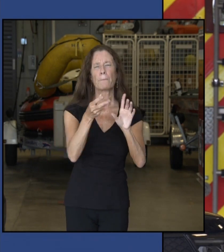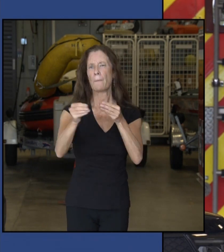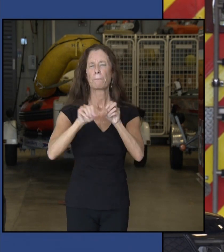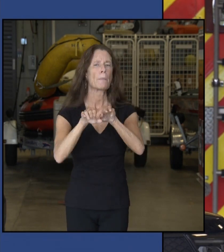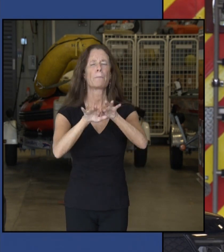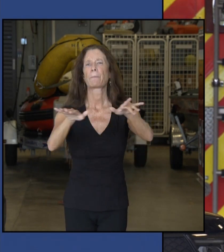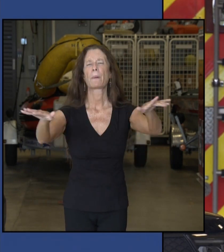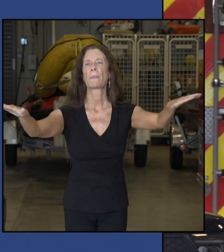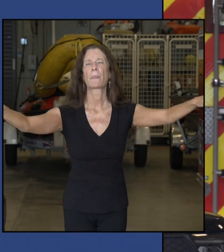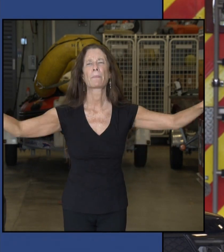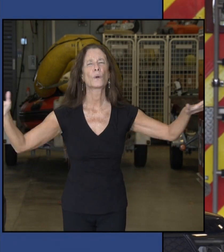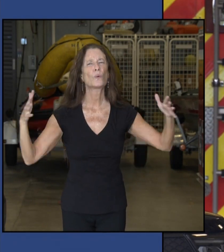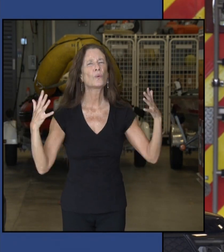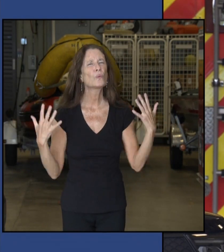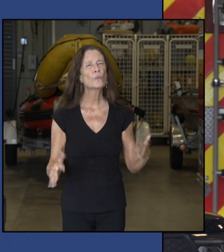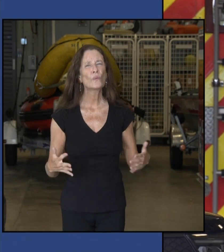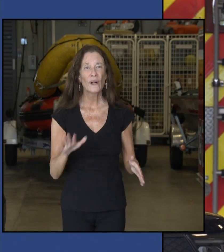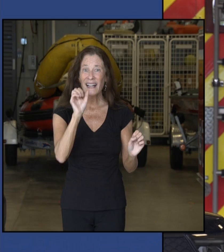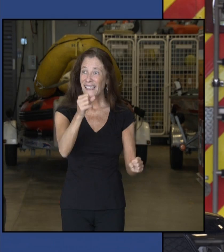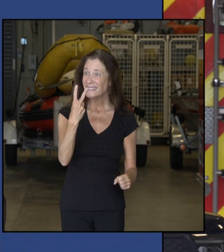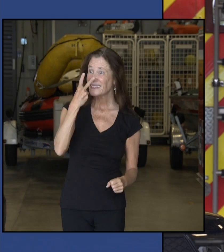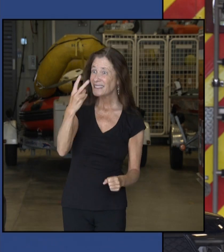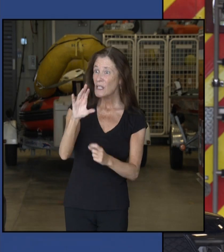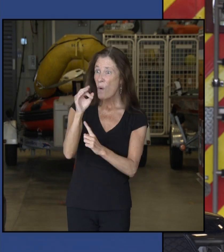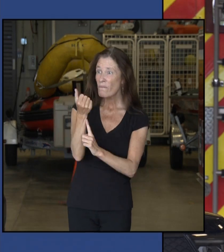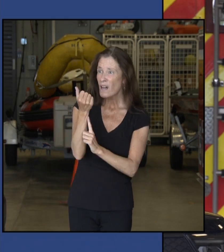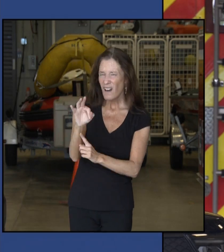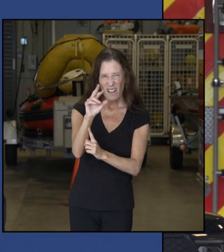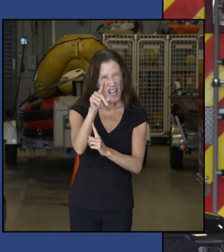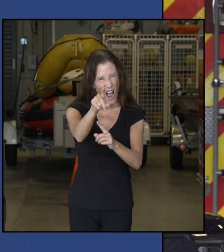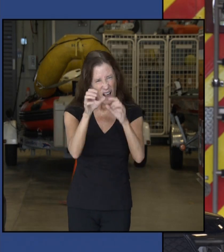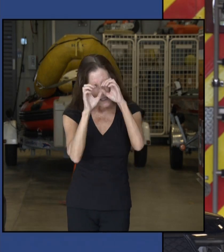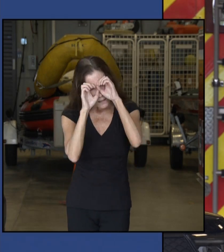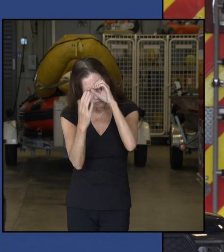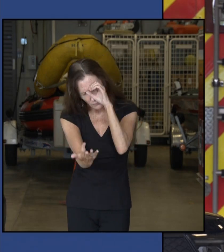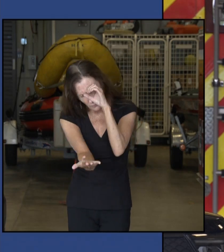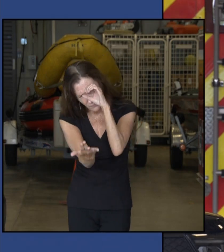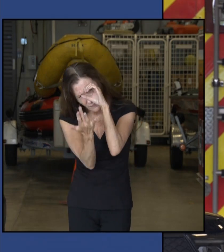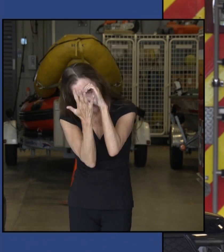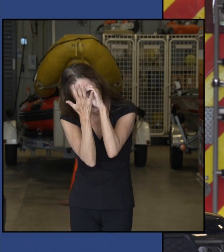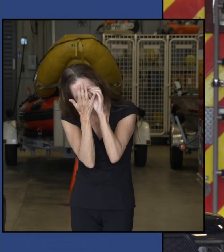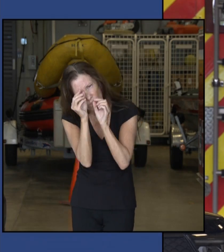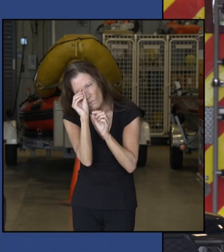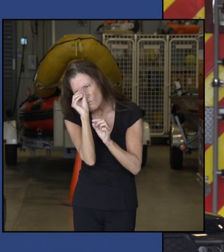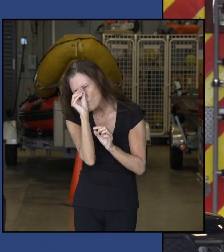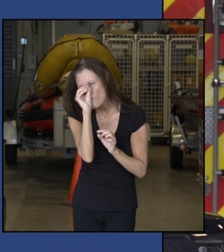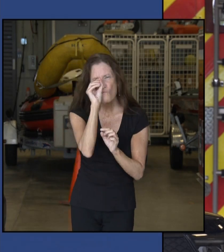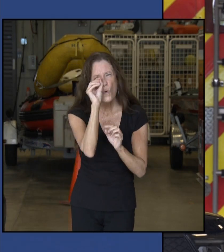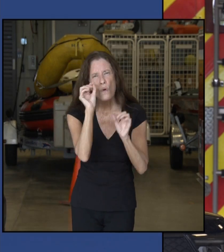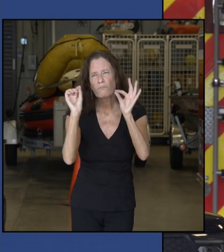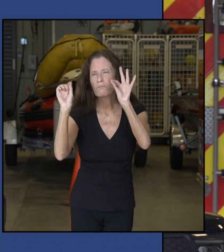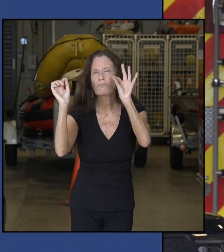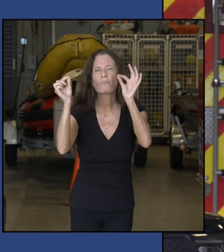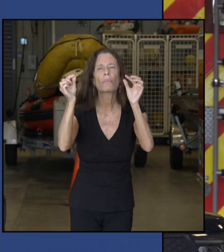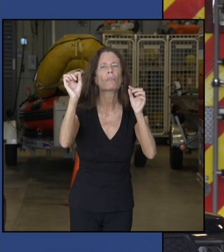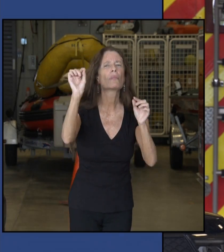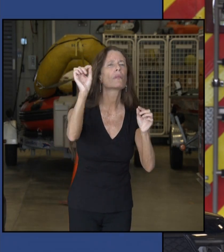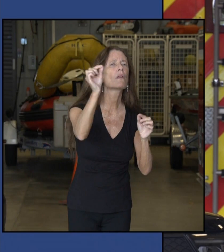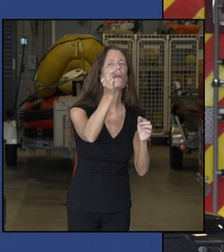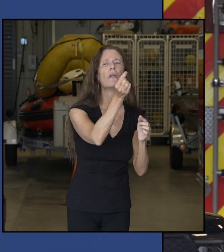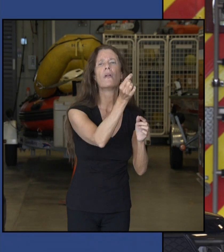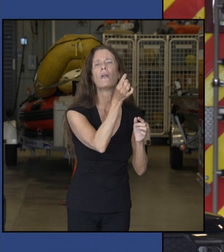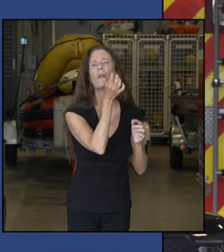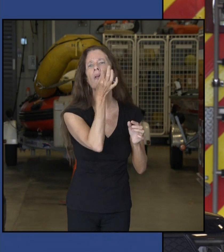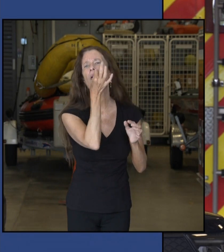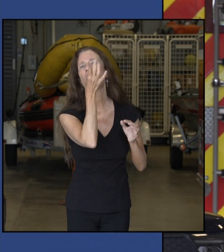electron microscope. Within minutes of letting down our guard, we can make each other sick by passing the virus on from one